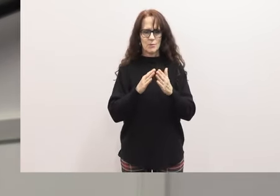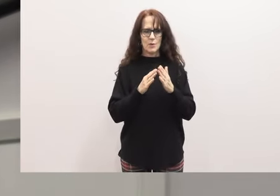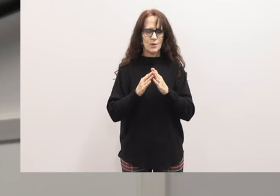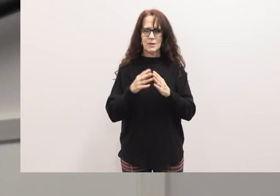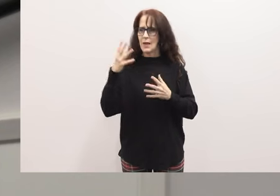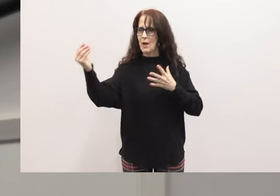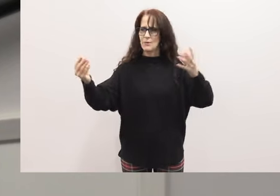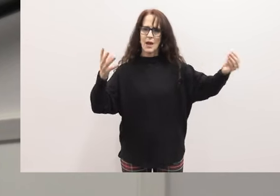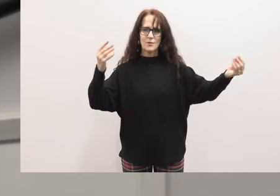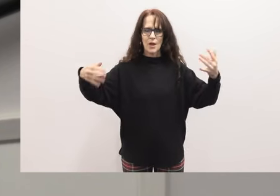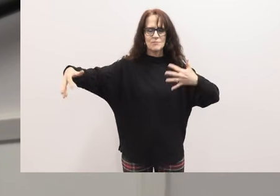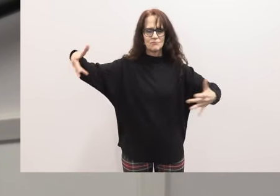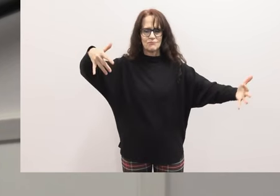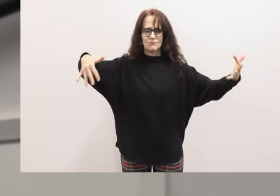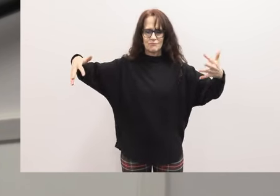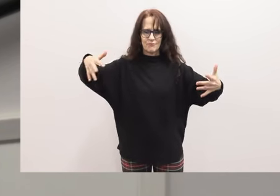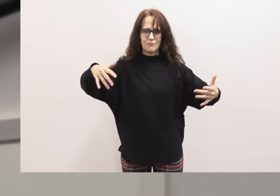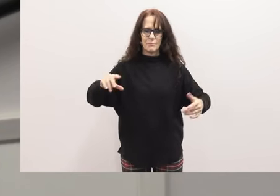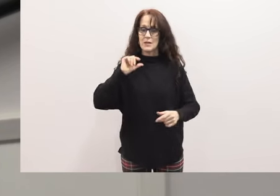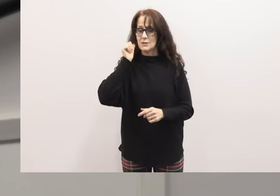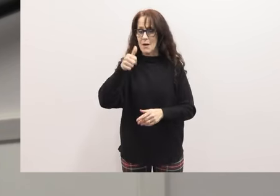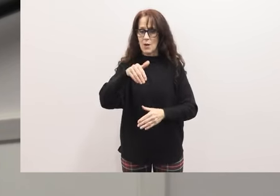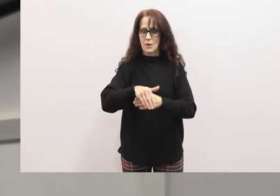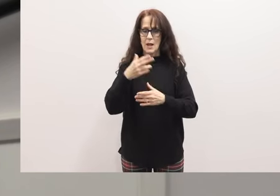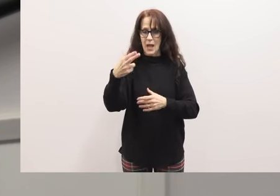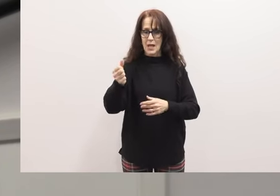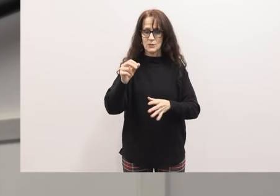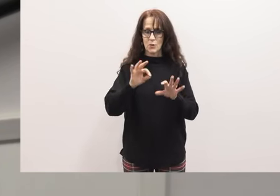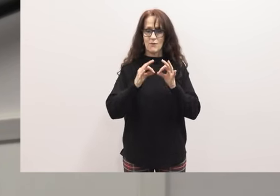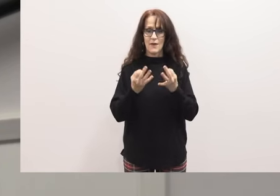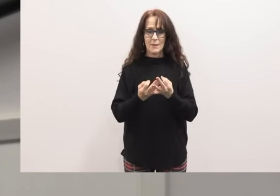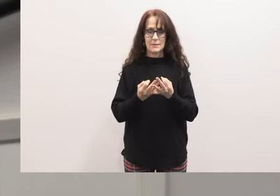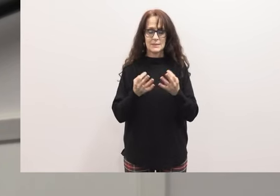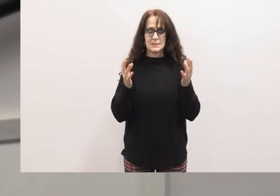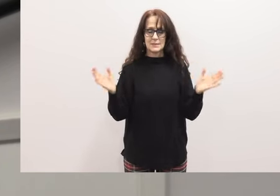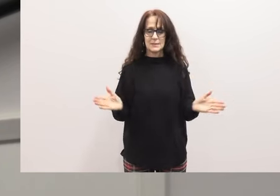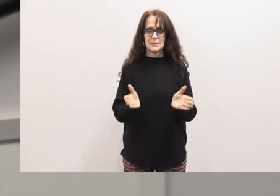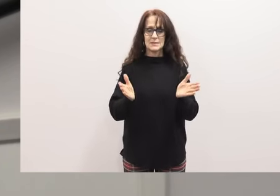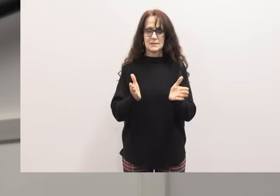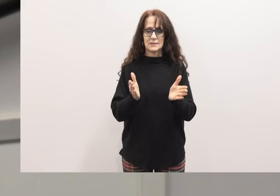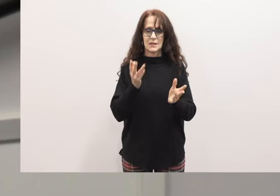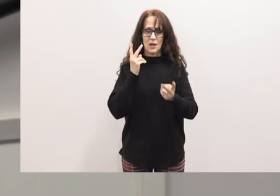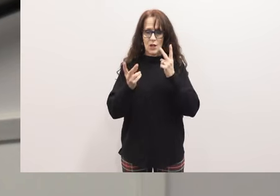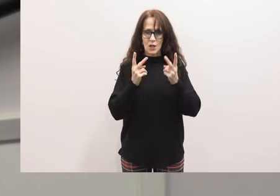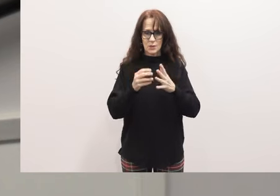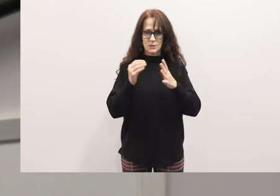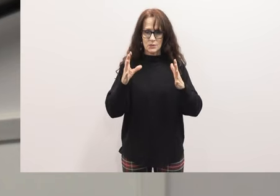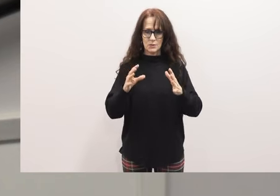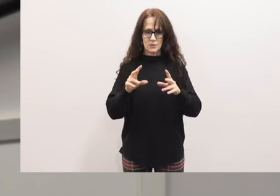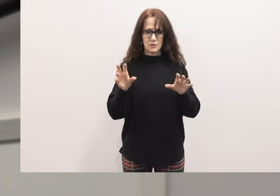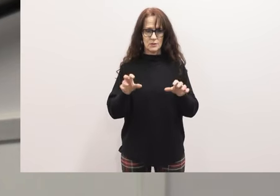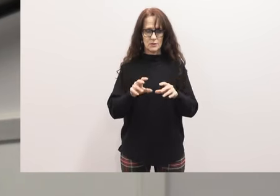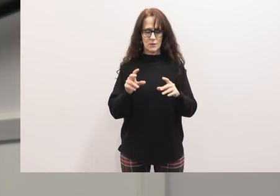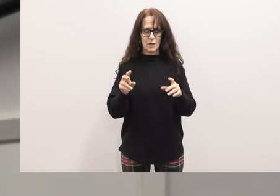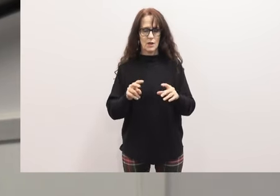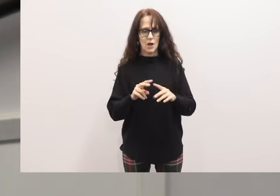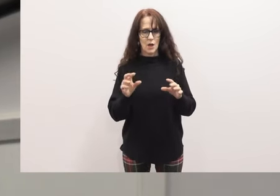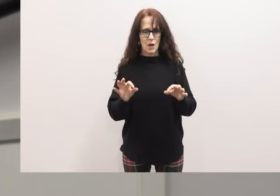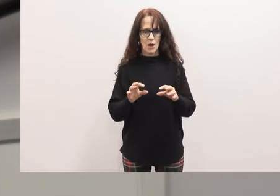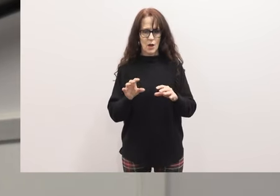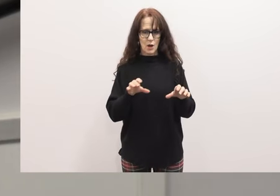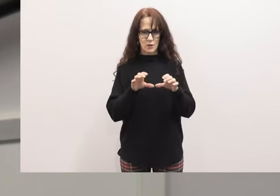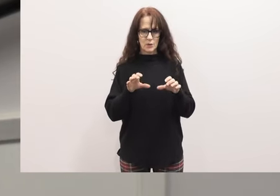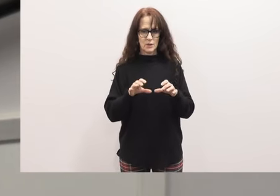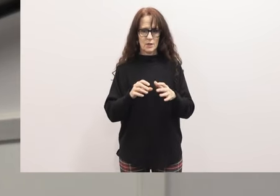in schools, and encourage tomorrow evening high school families to take a look at what their students are doing. I've loved seeing students tell